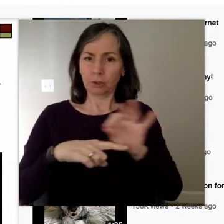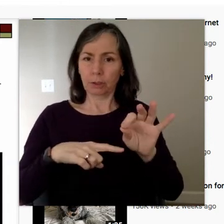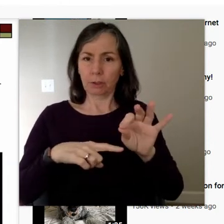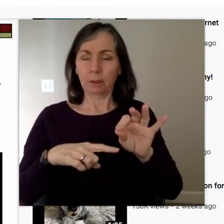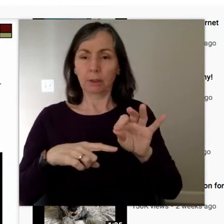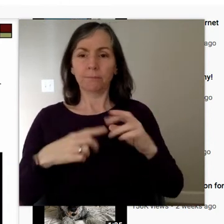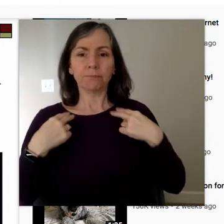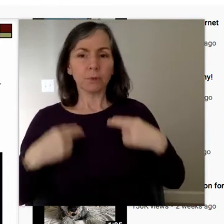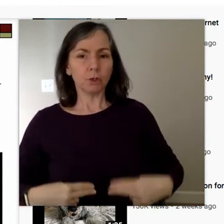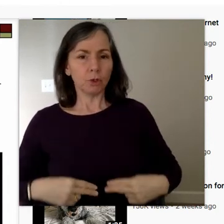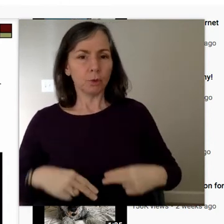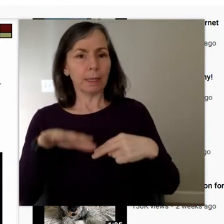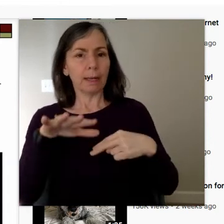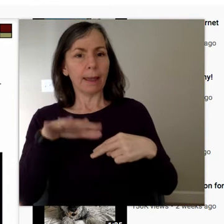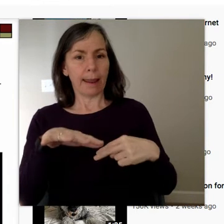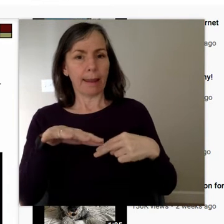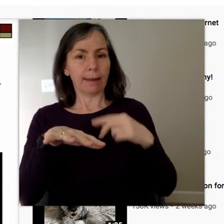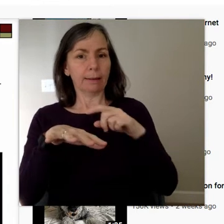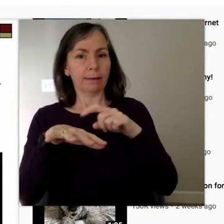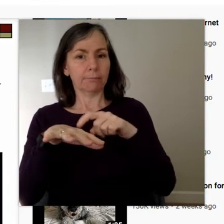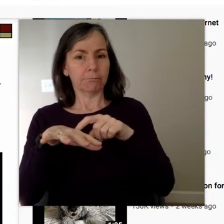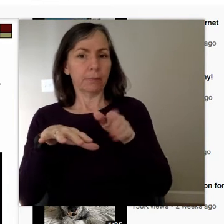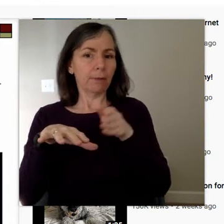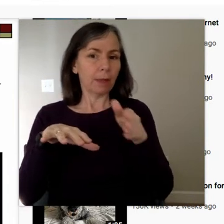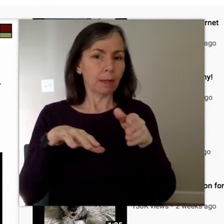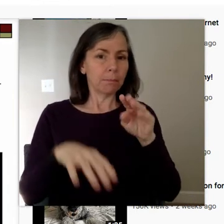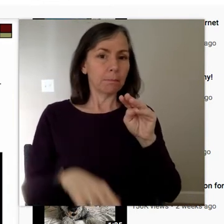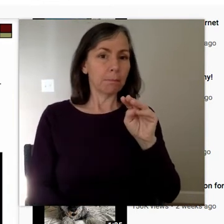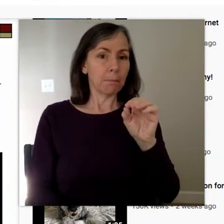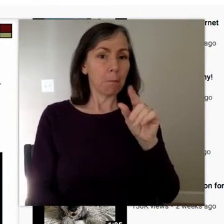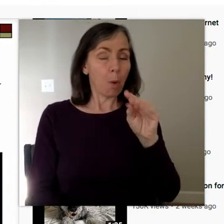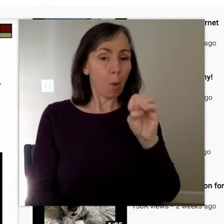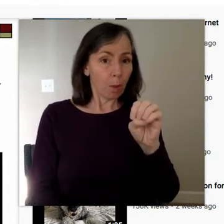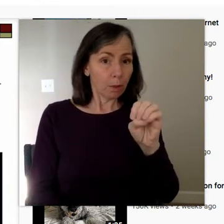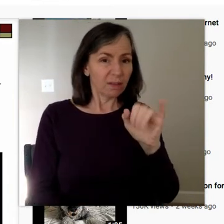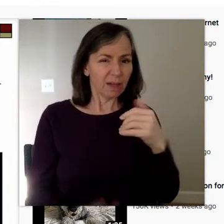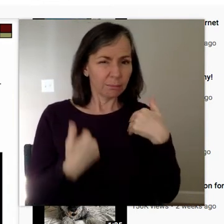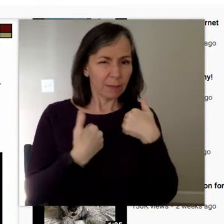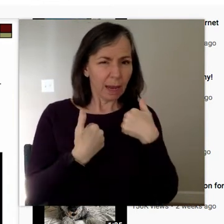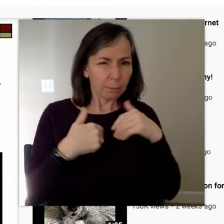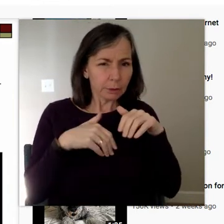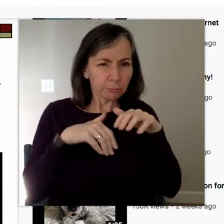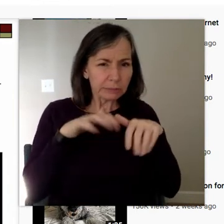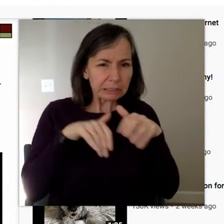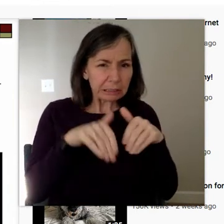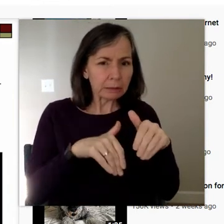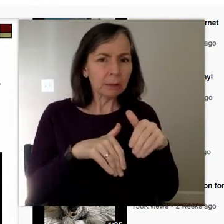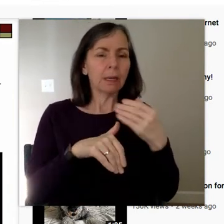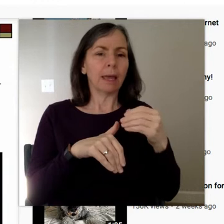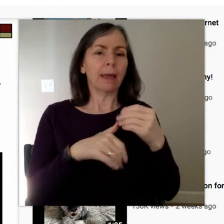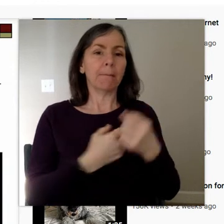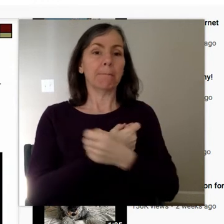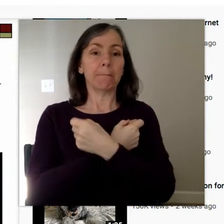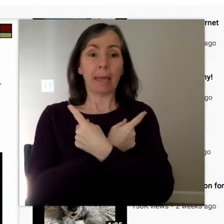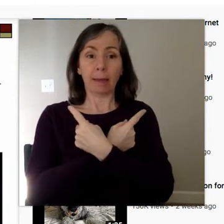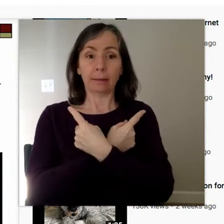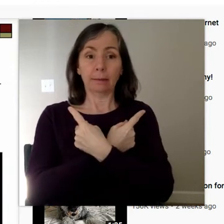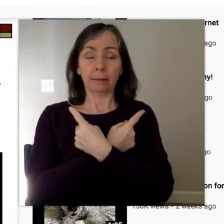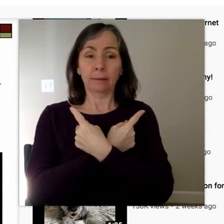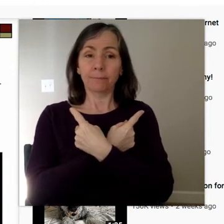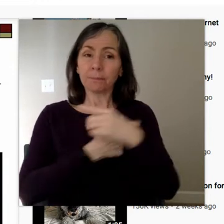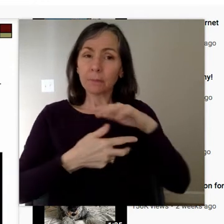which is kind of like a little animal that digs in the ground, and a bat. We have three different functions for our hands,